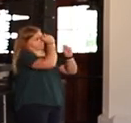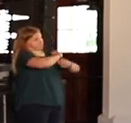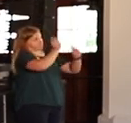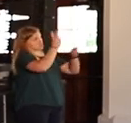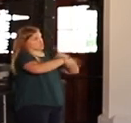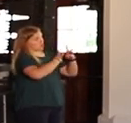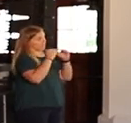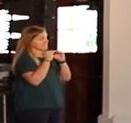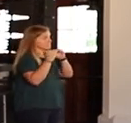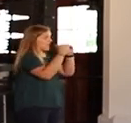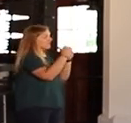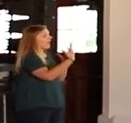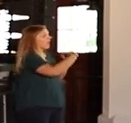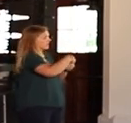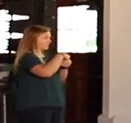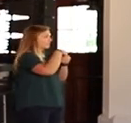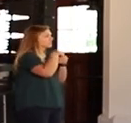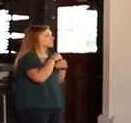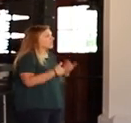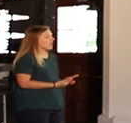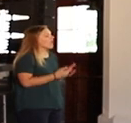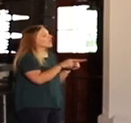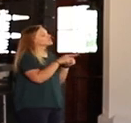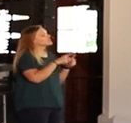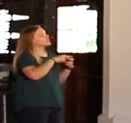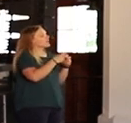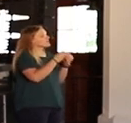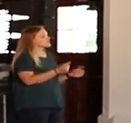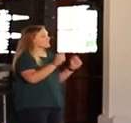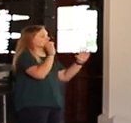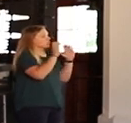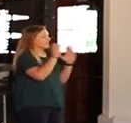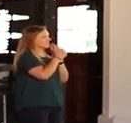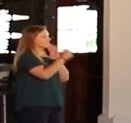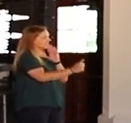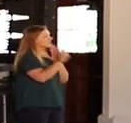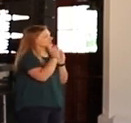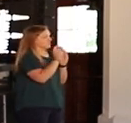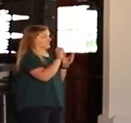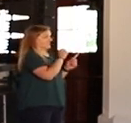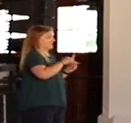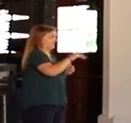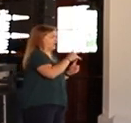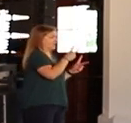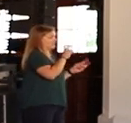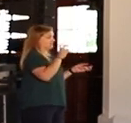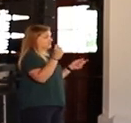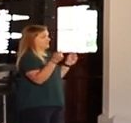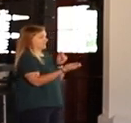of fairness and inclusivity and has the problem-solving and communication skills to move society toward that